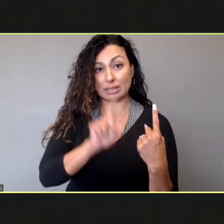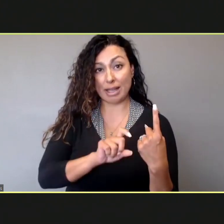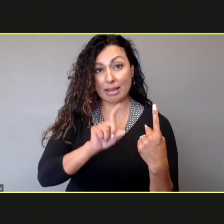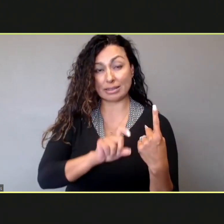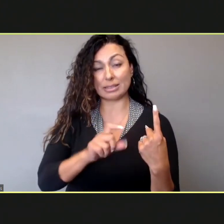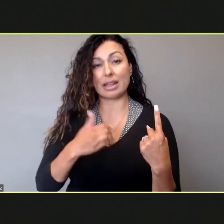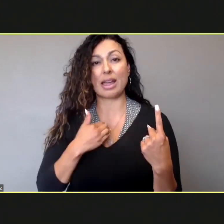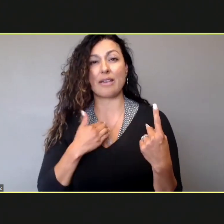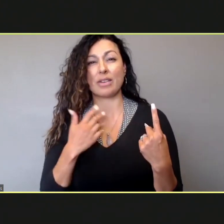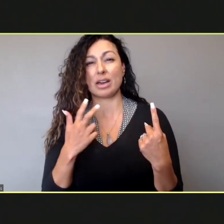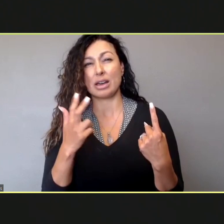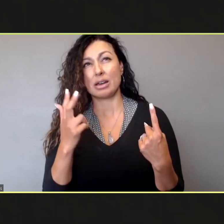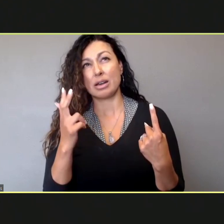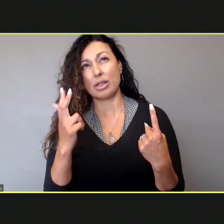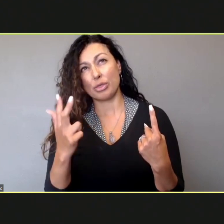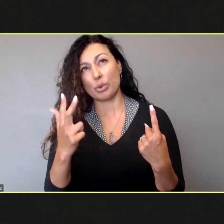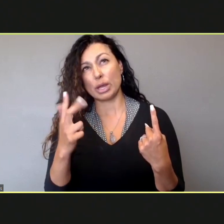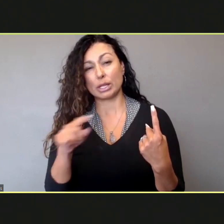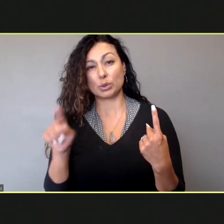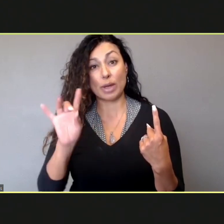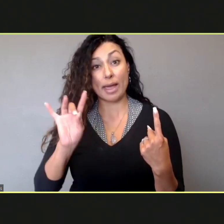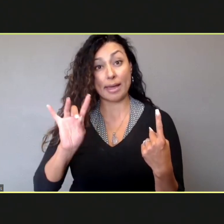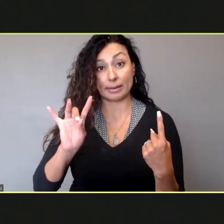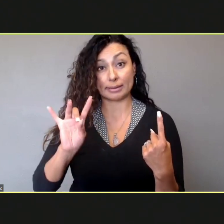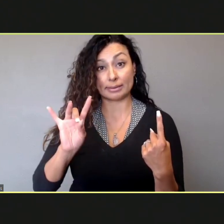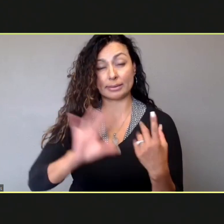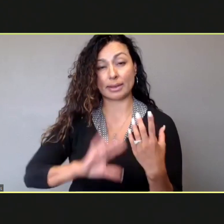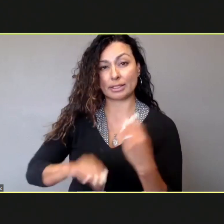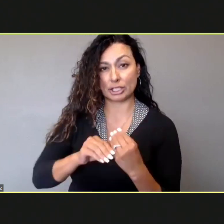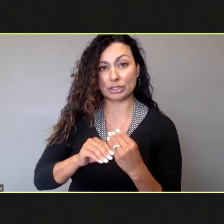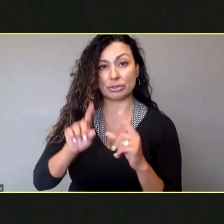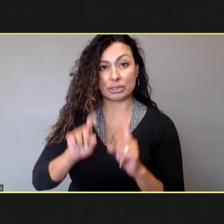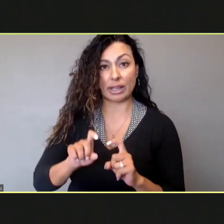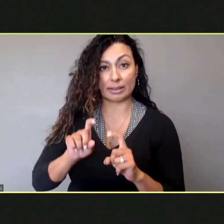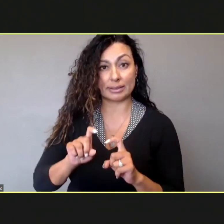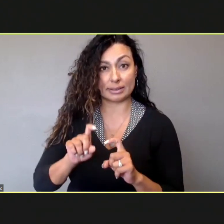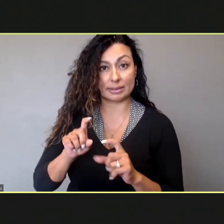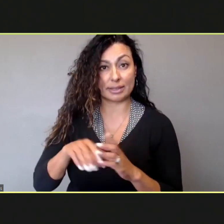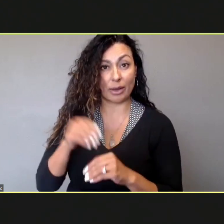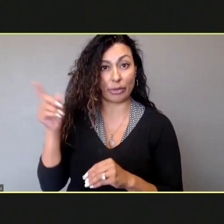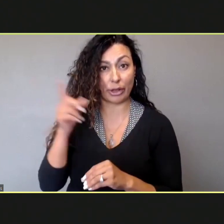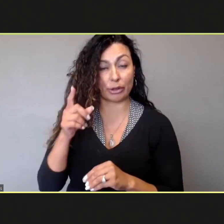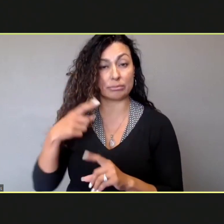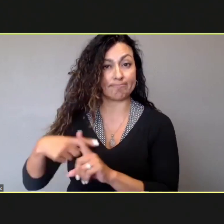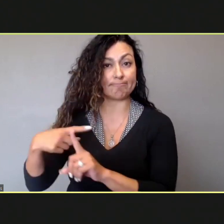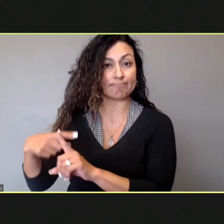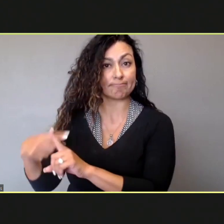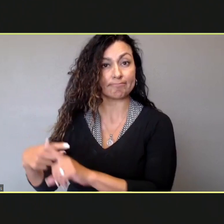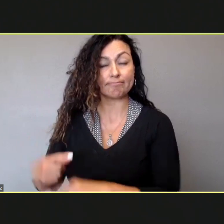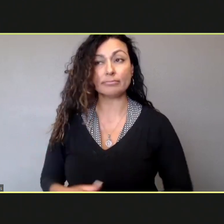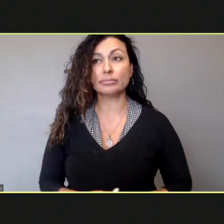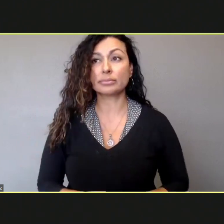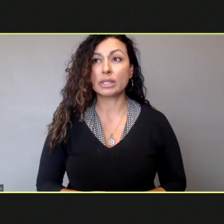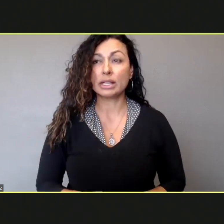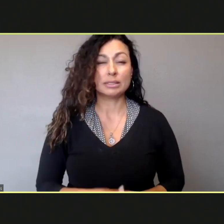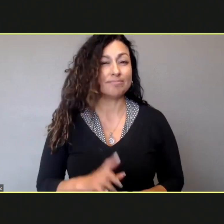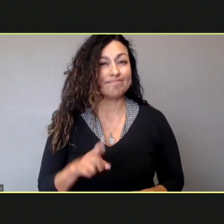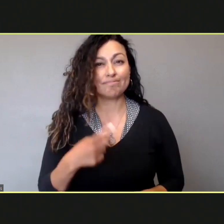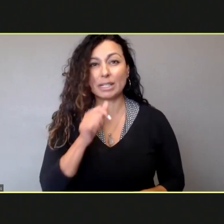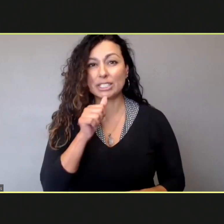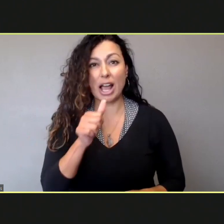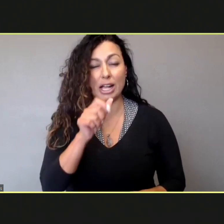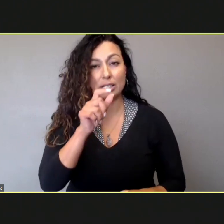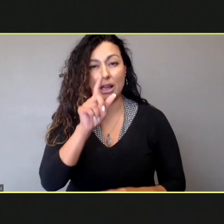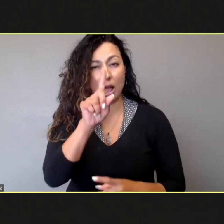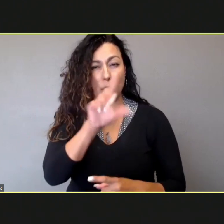there's 3 to 8 additional tests out there. And so we're just not sure, but